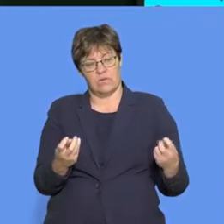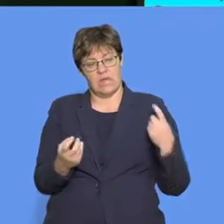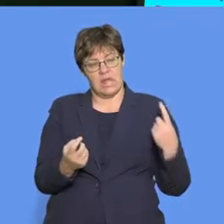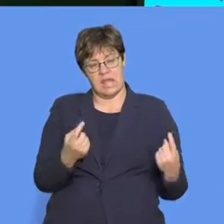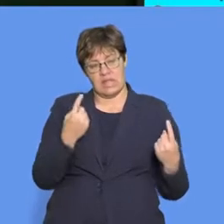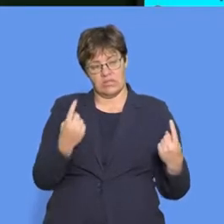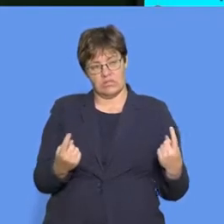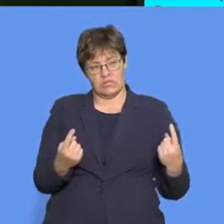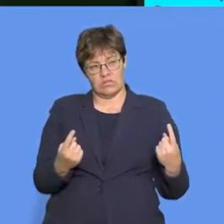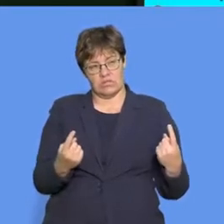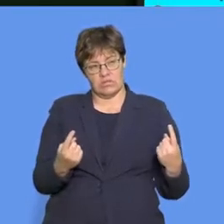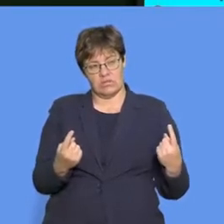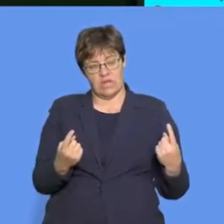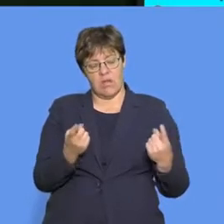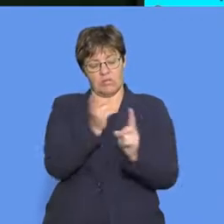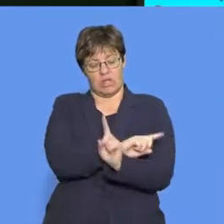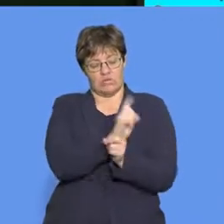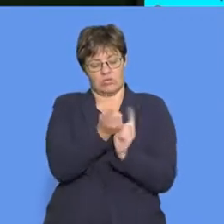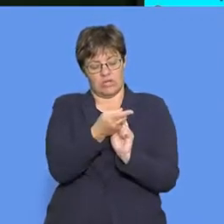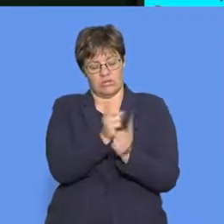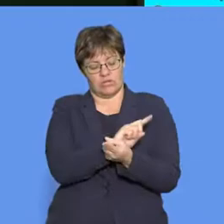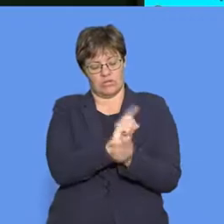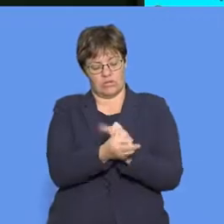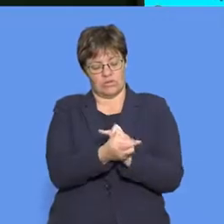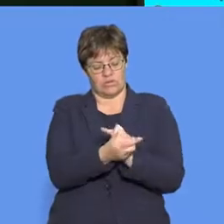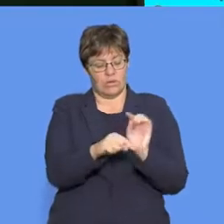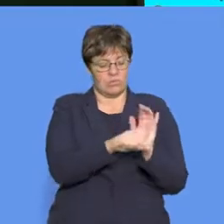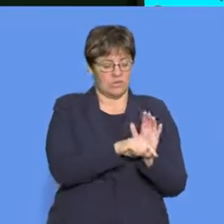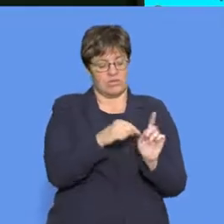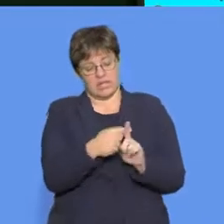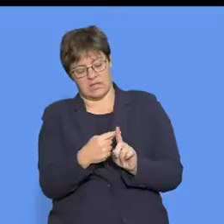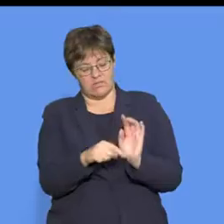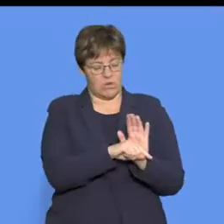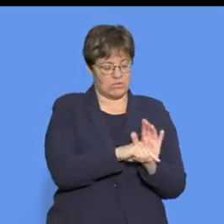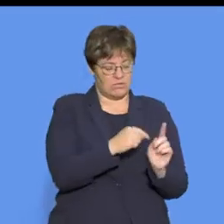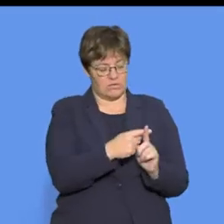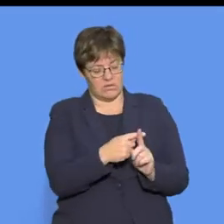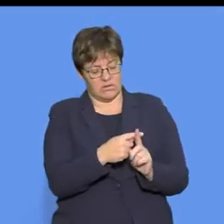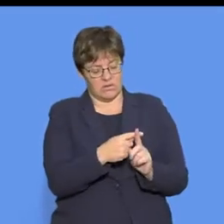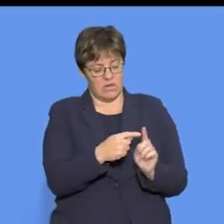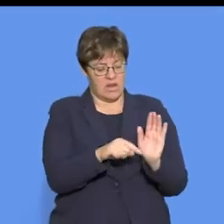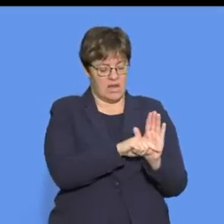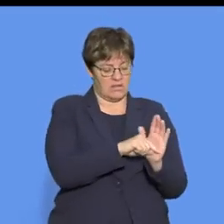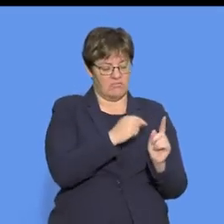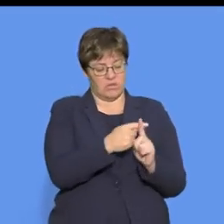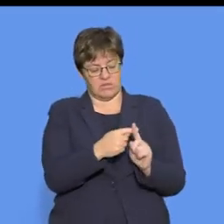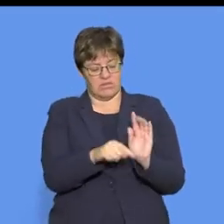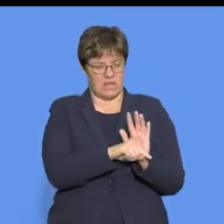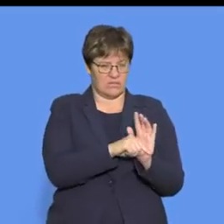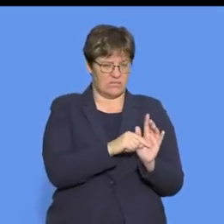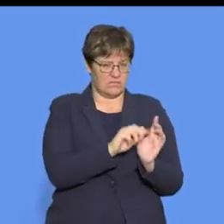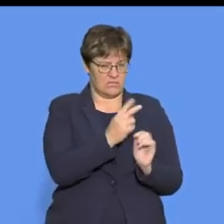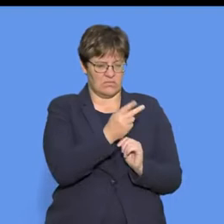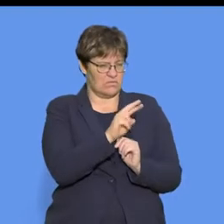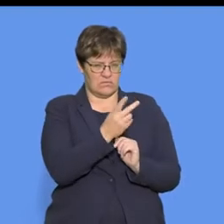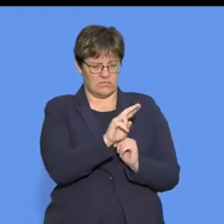of the electrodes would change continually. So at one moment this would be positive and this would be